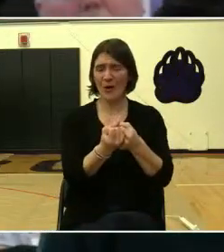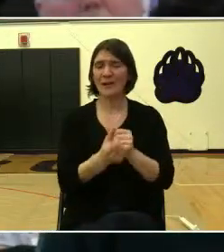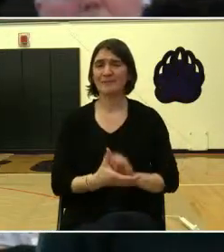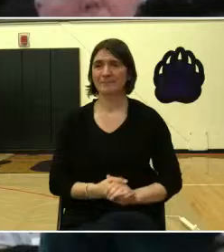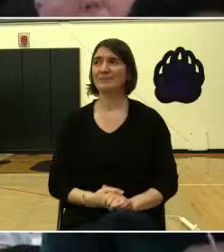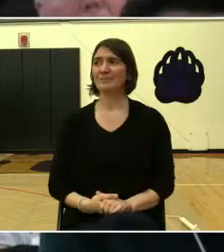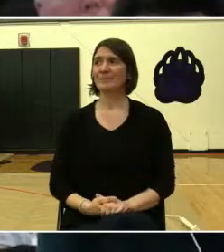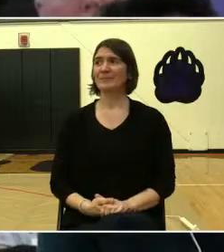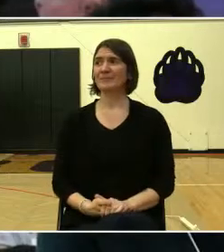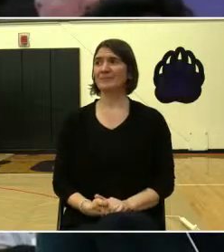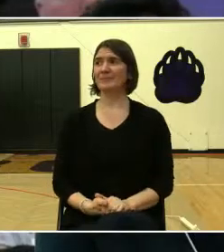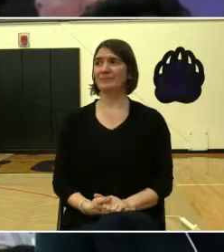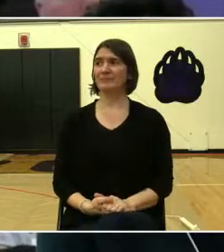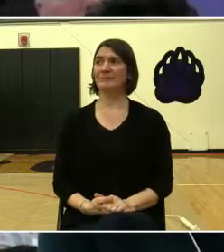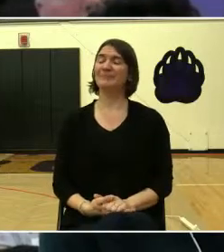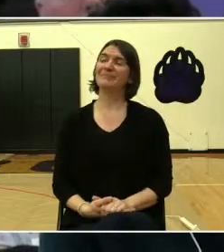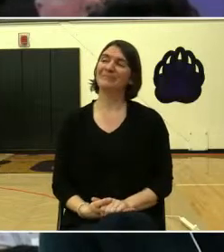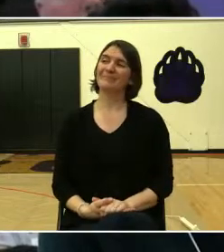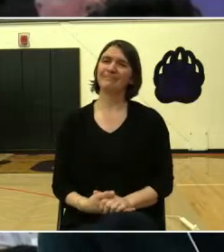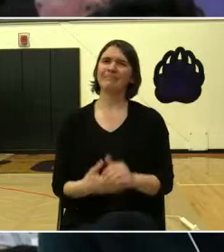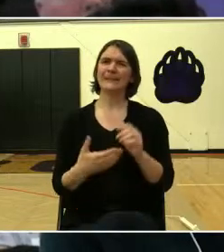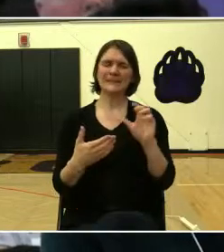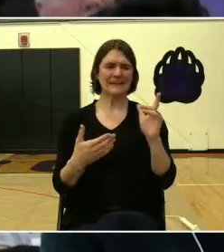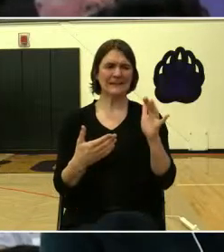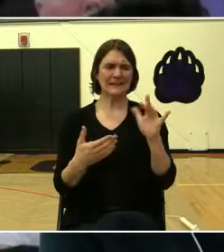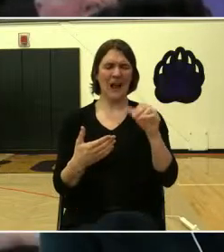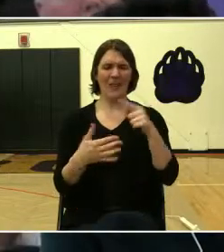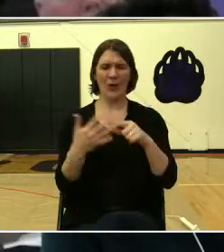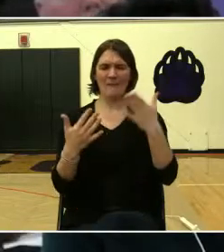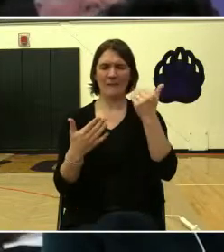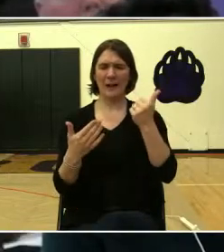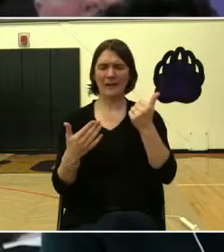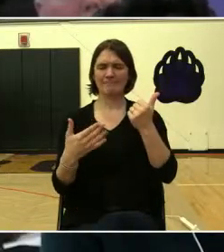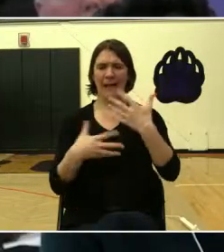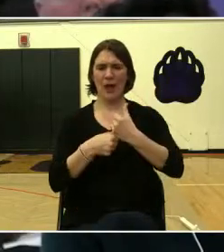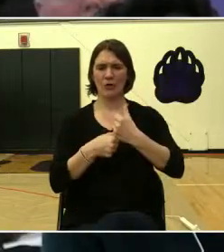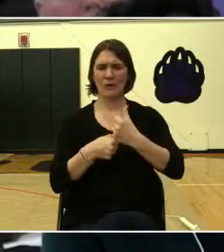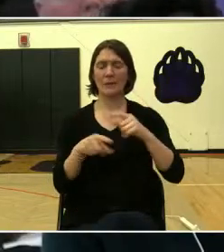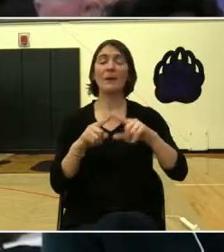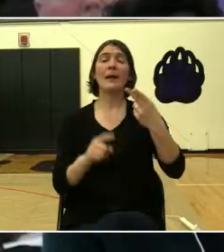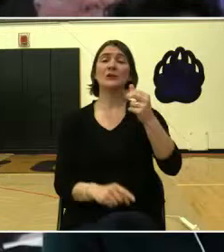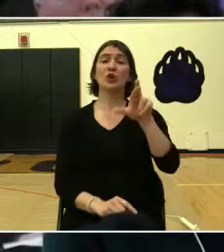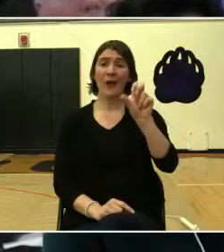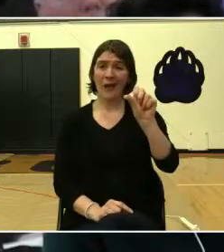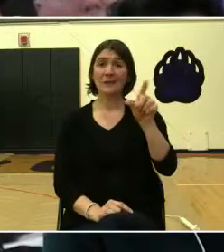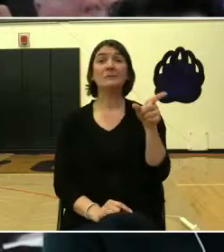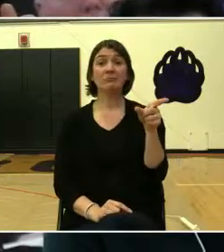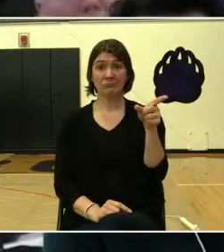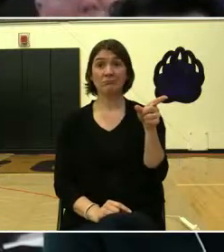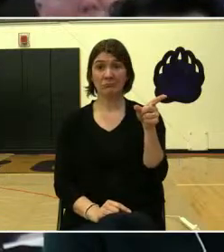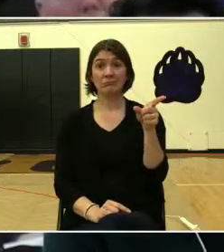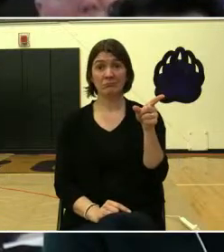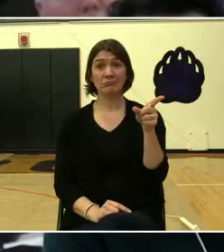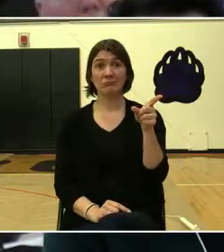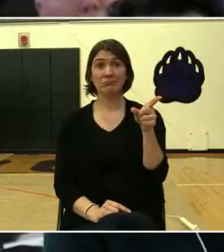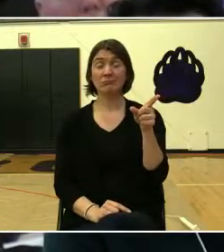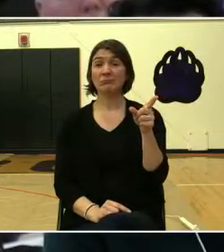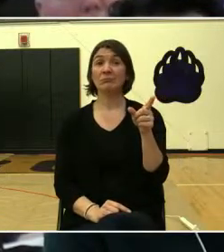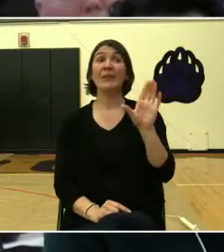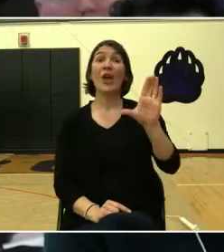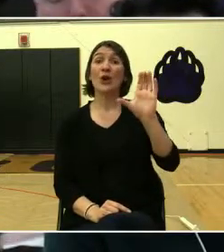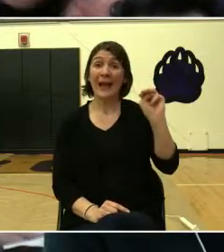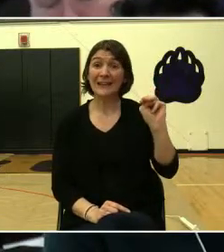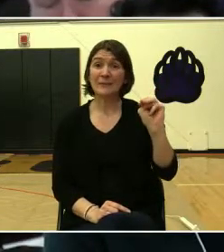and I I don't remember the acronym anyway um HRS it their case